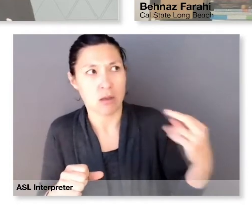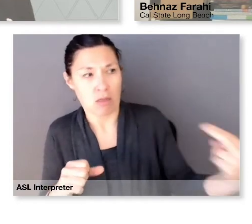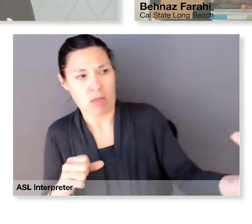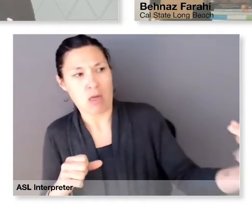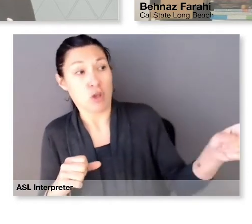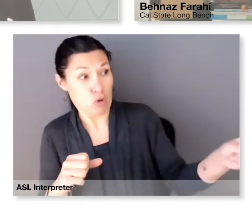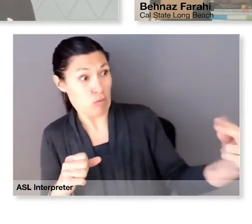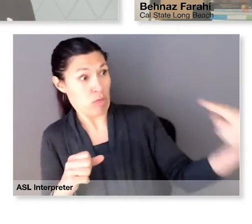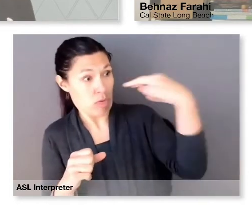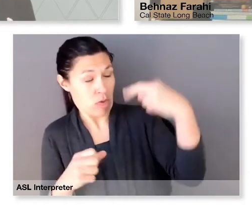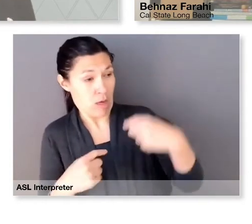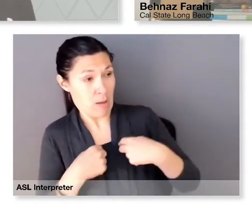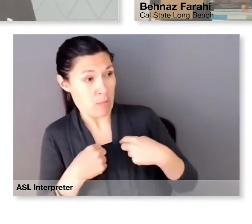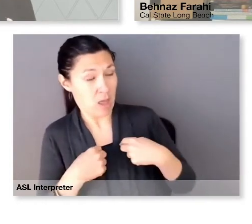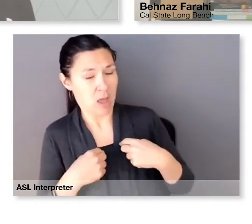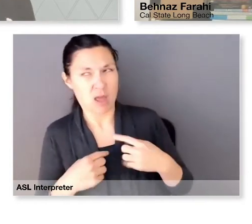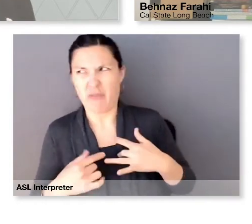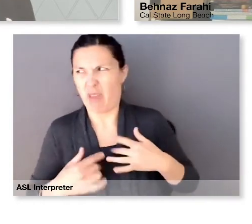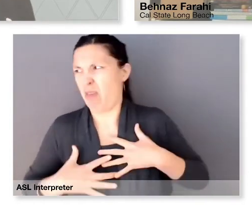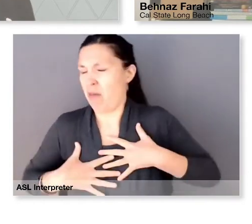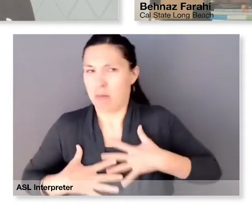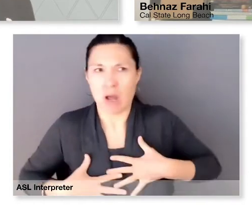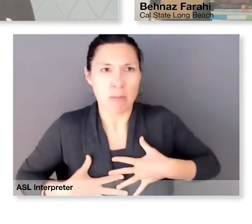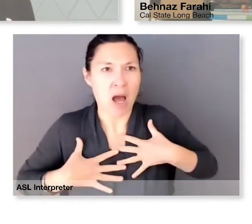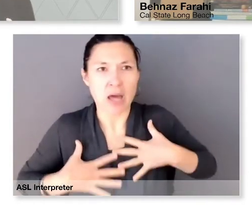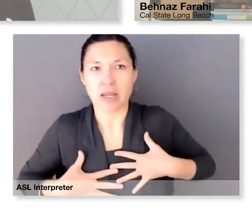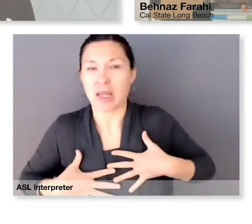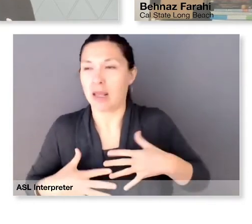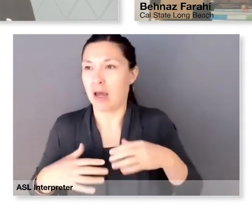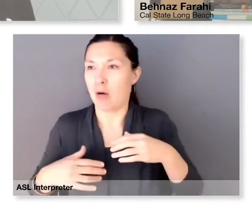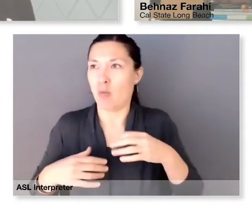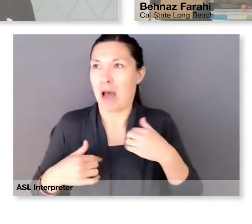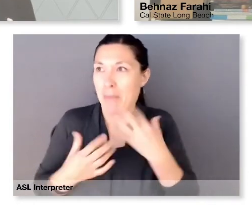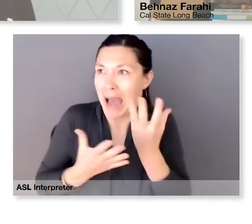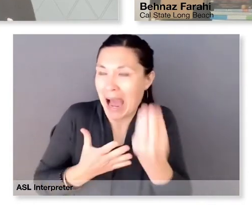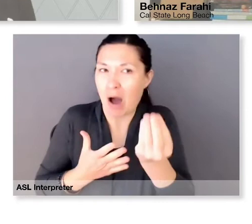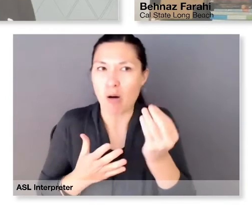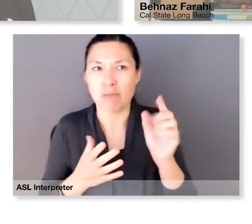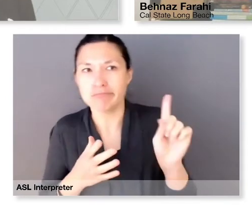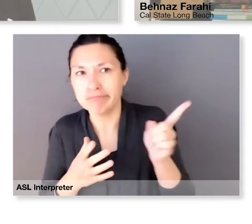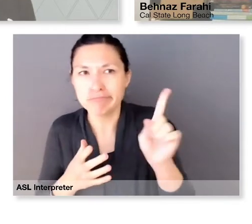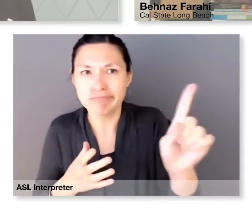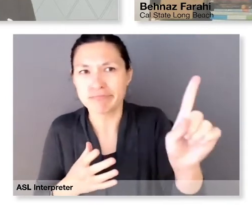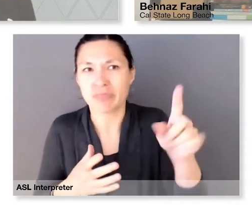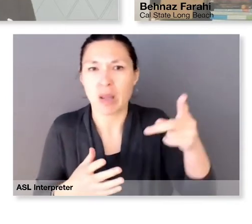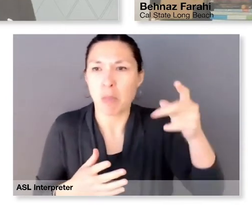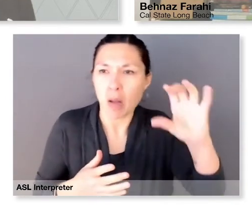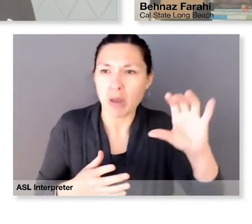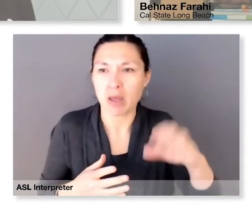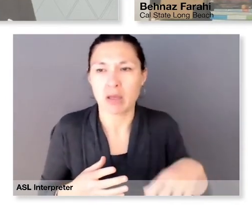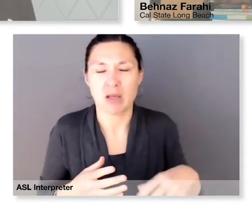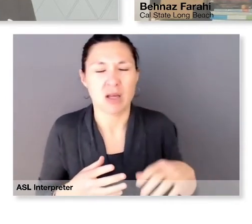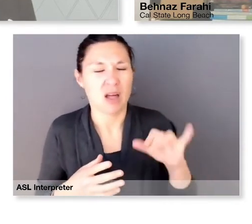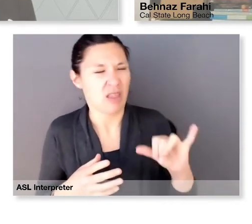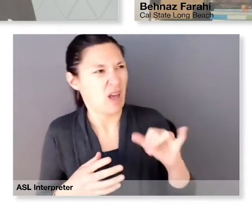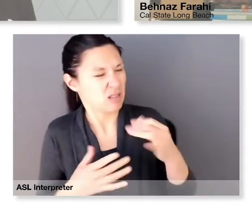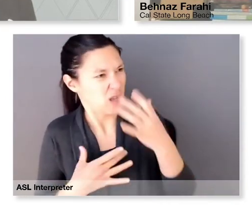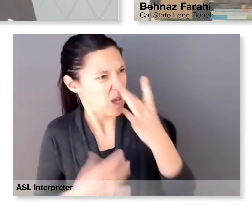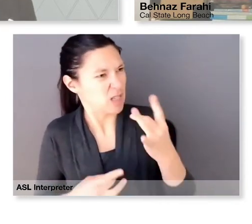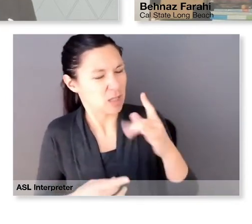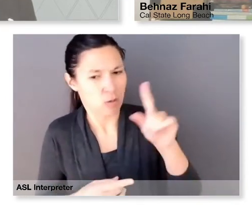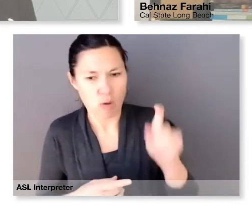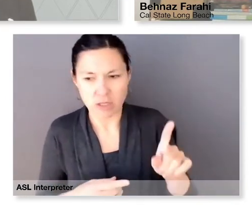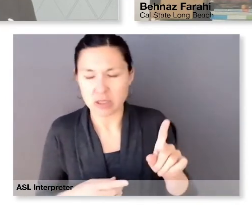entering the public space? I think bringing this type of provocative questions and creating